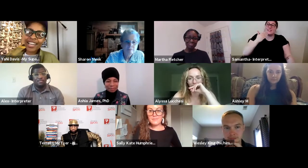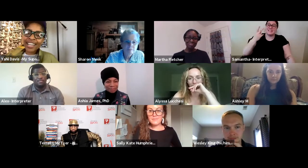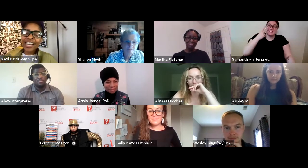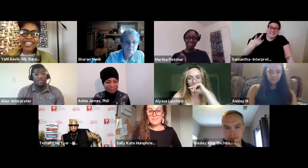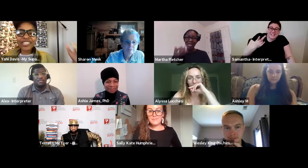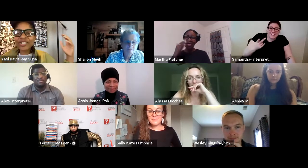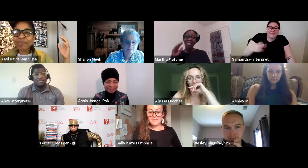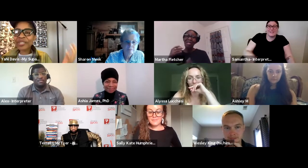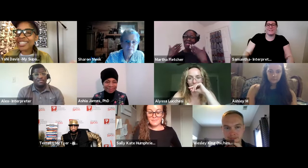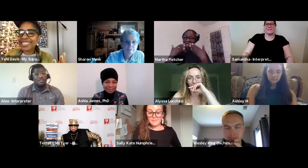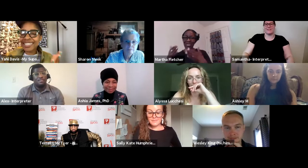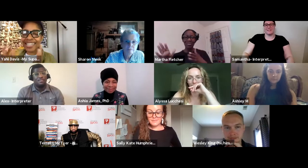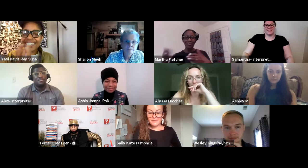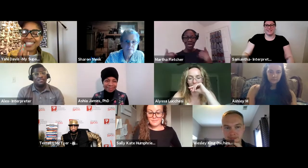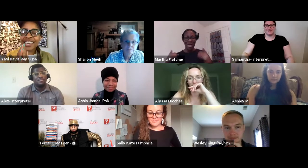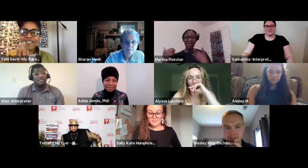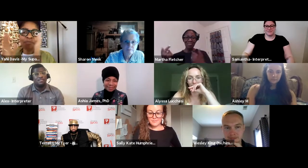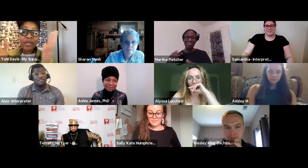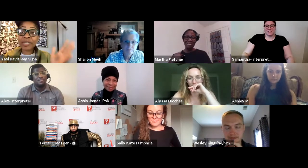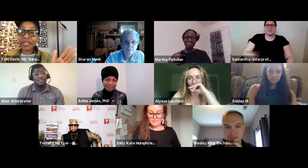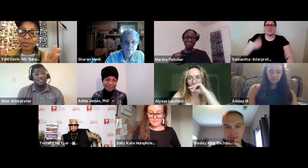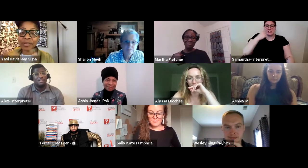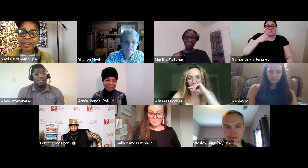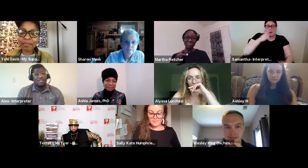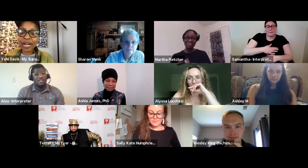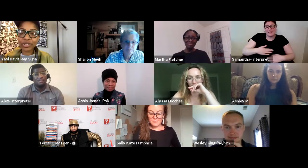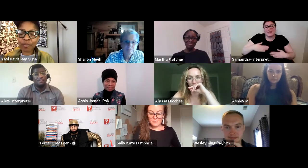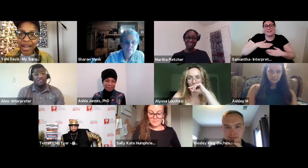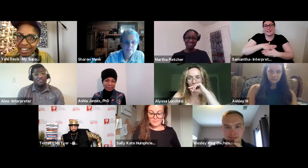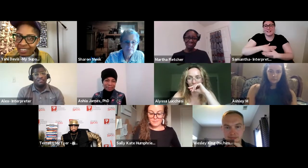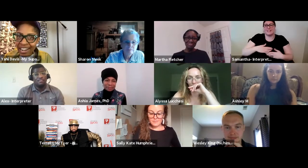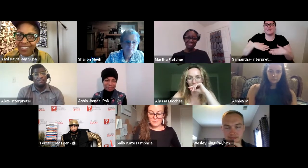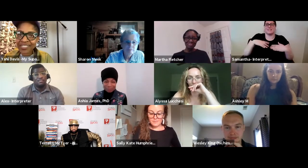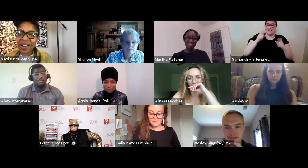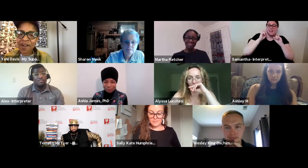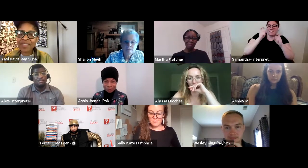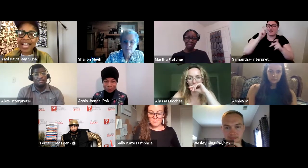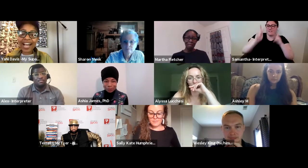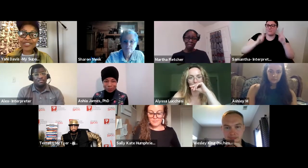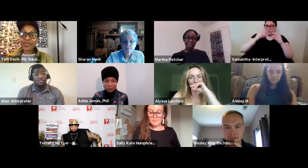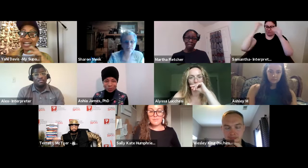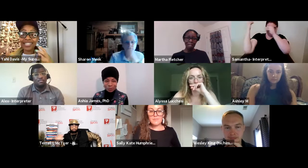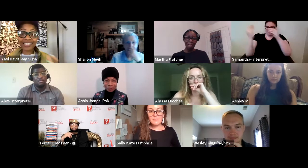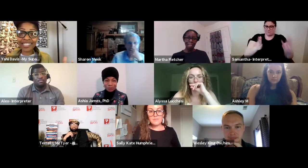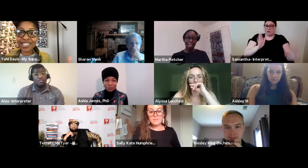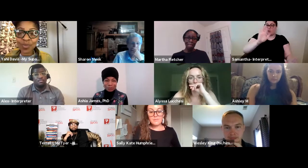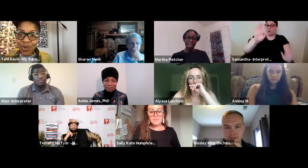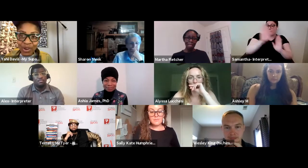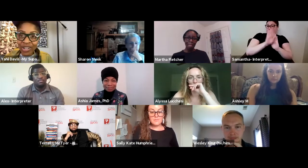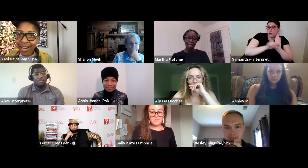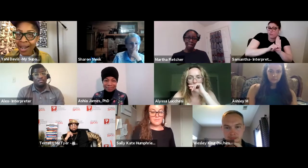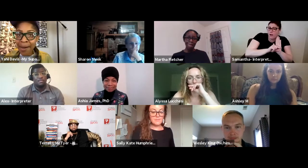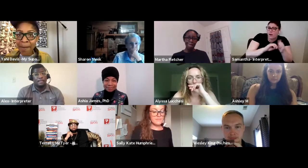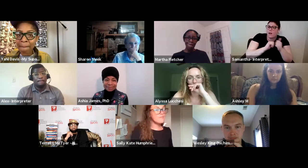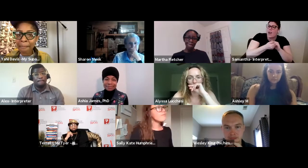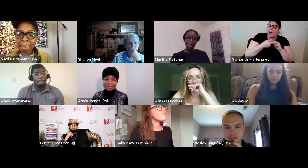me. Could you please just give the people a little bit about your background, how you got into this